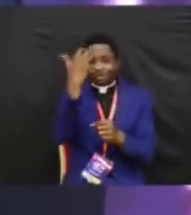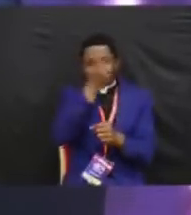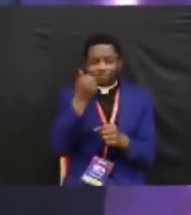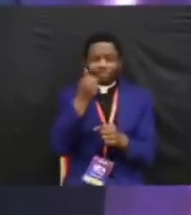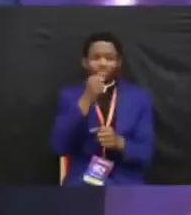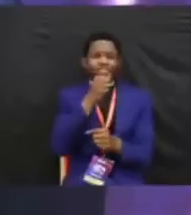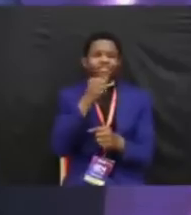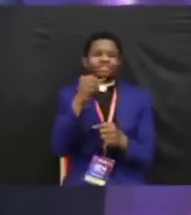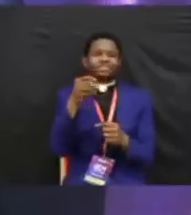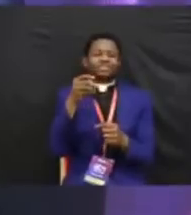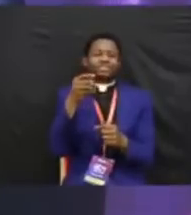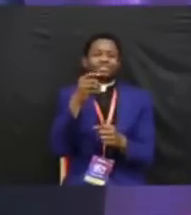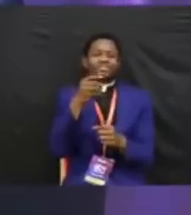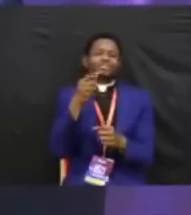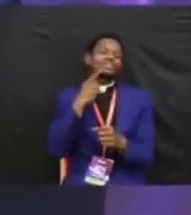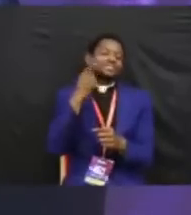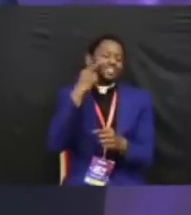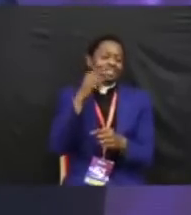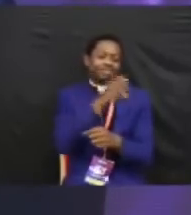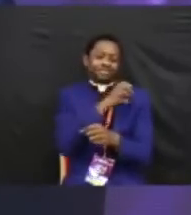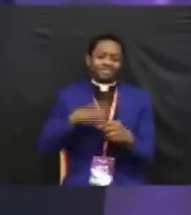Dev Christian Fellowship.